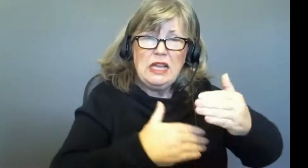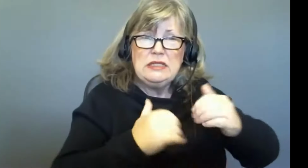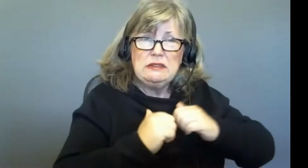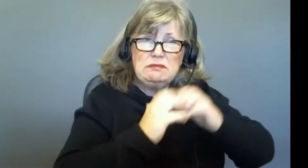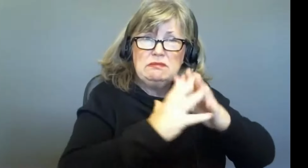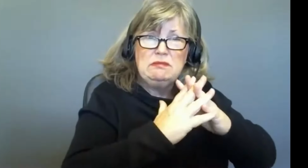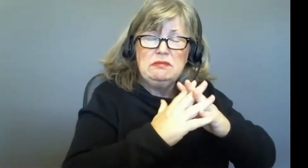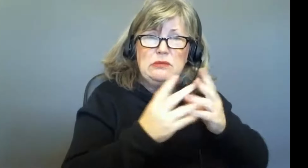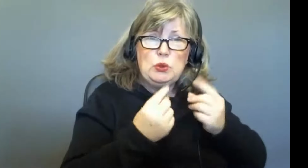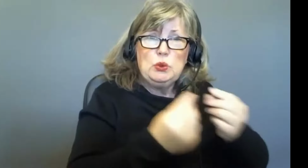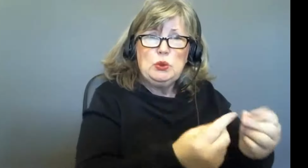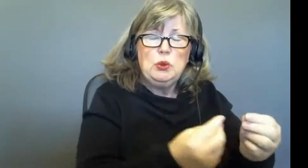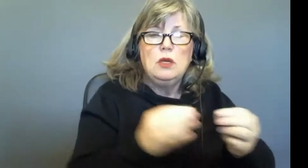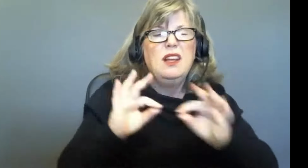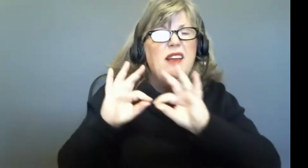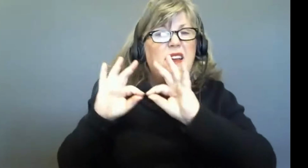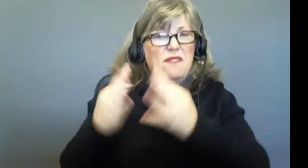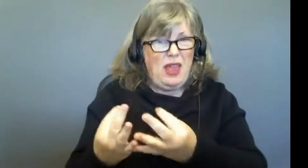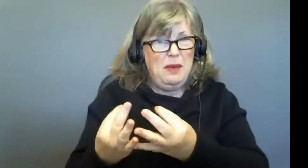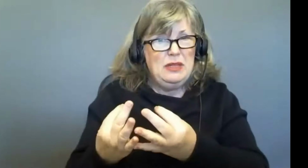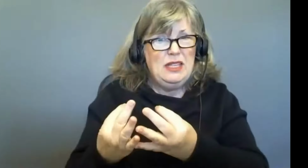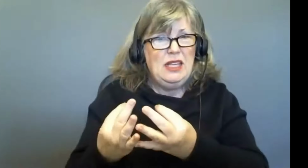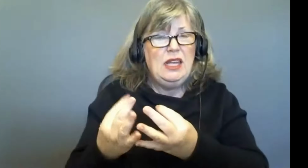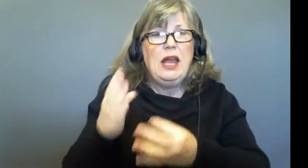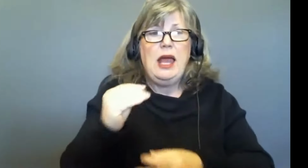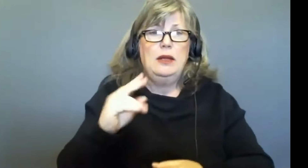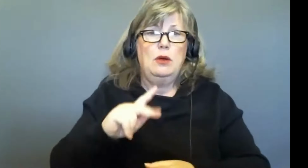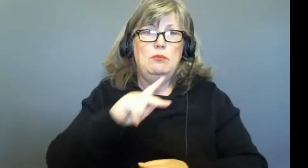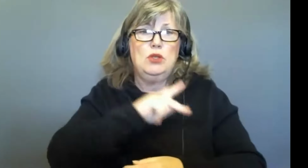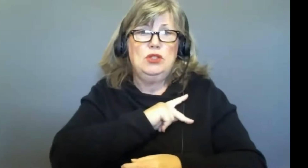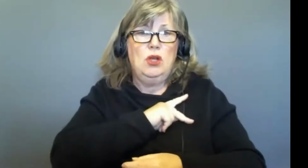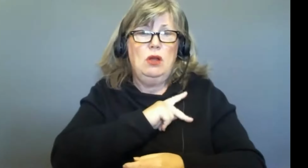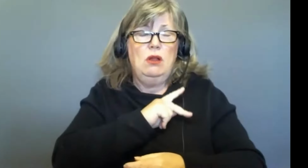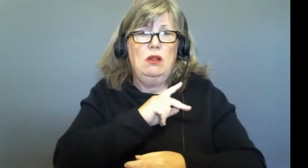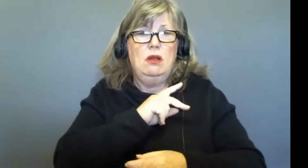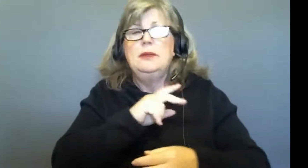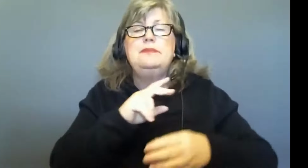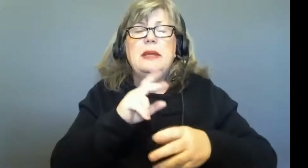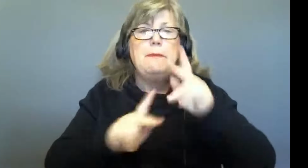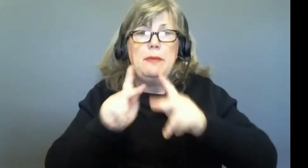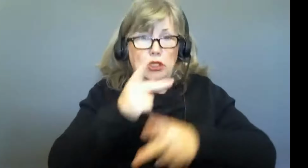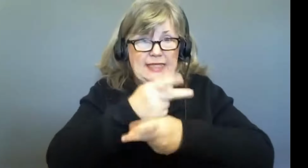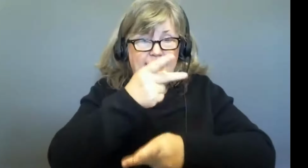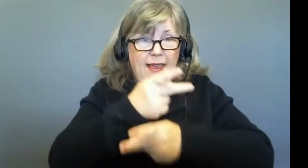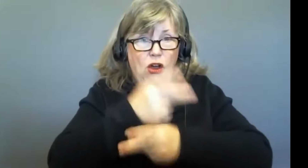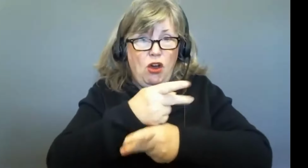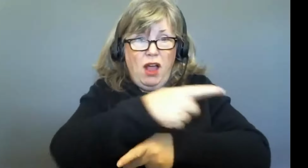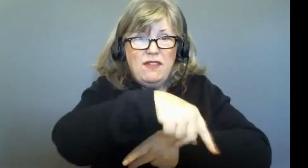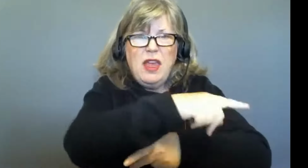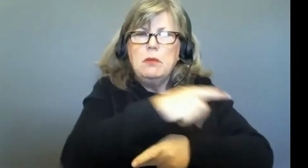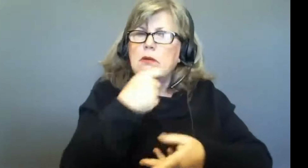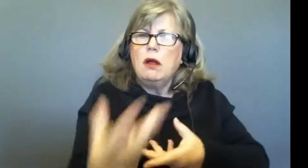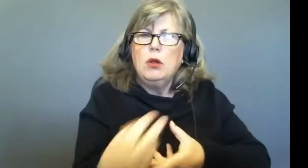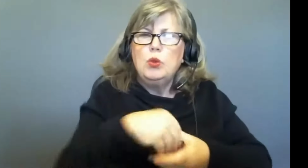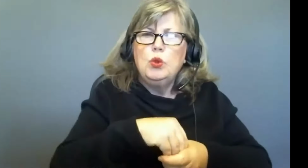actually, the family members and the personal caregivers were not at all part of the solution. And we have to